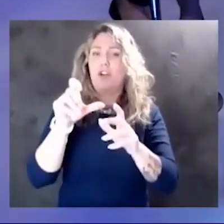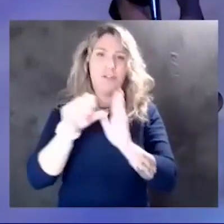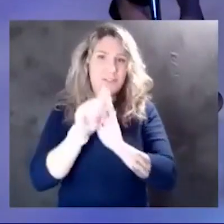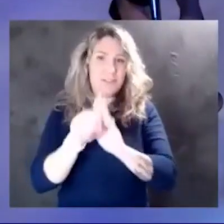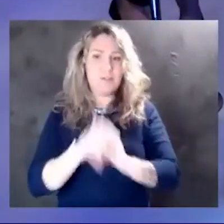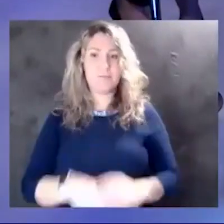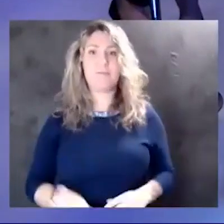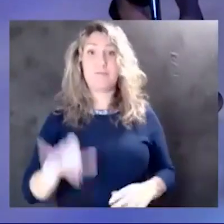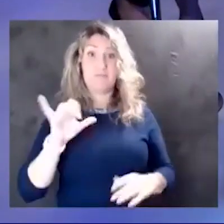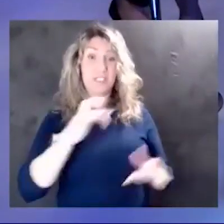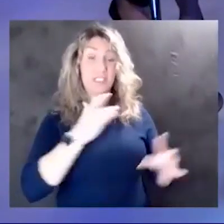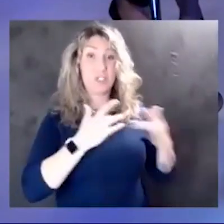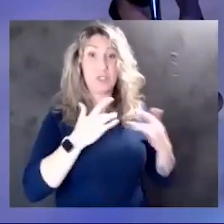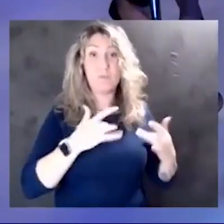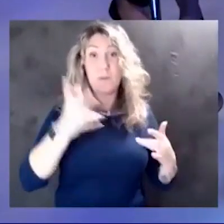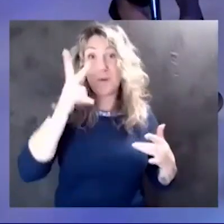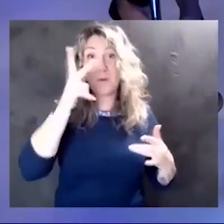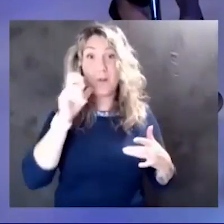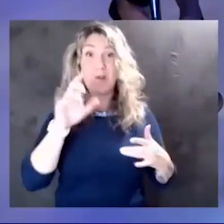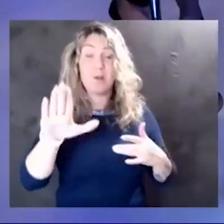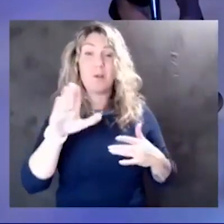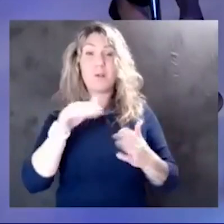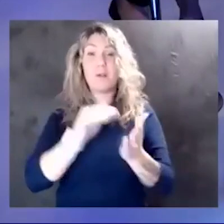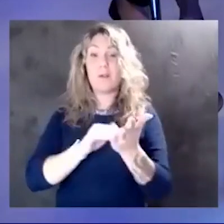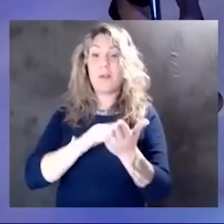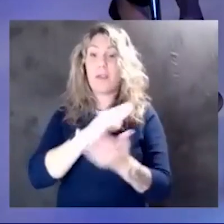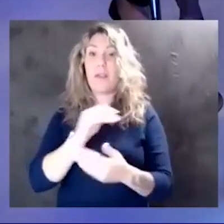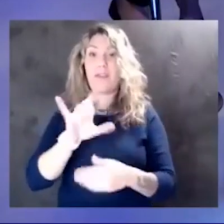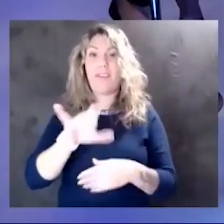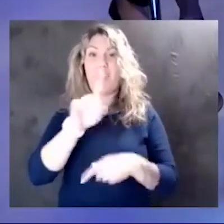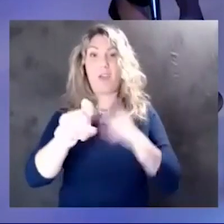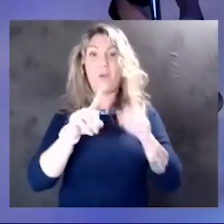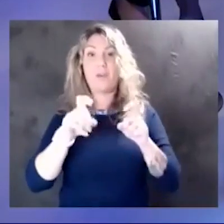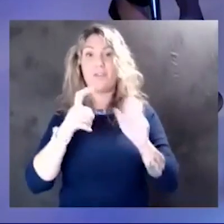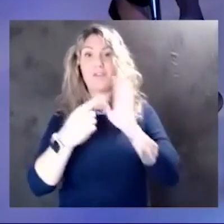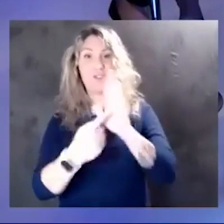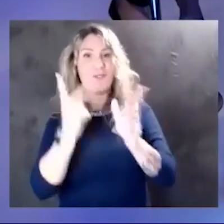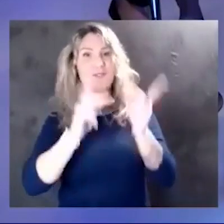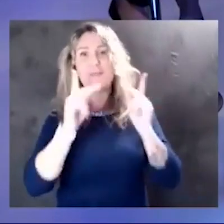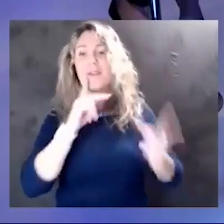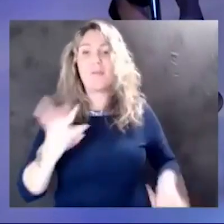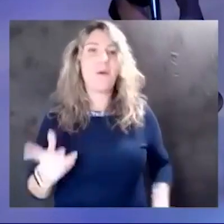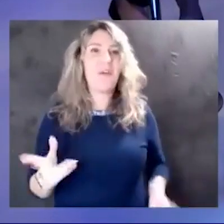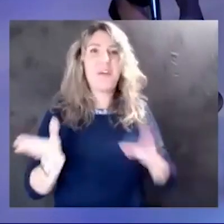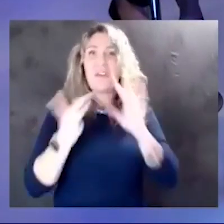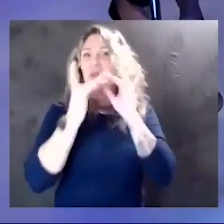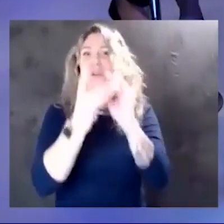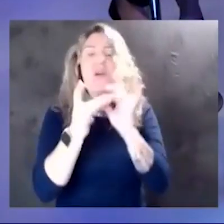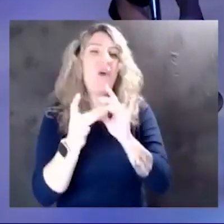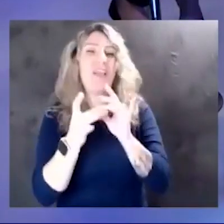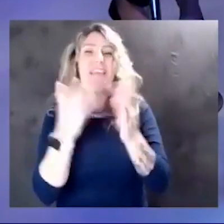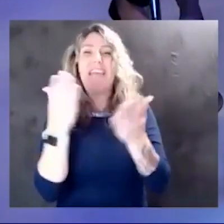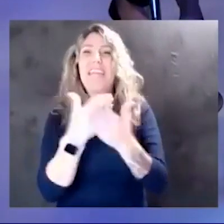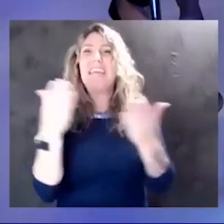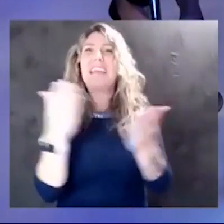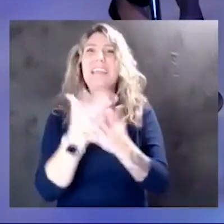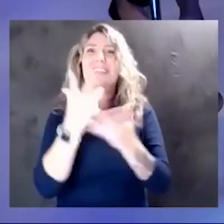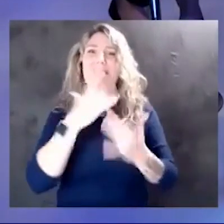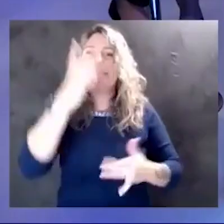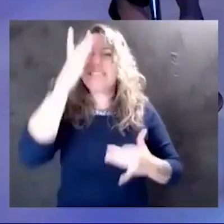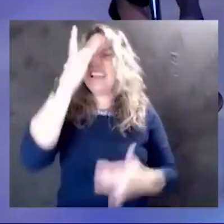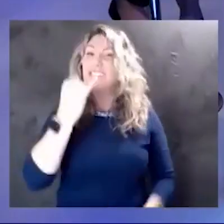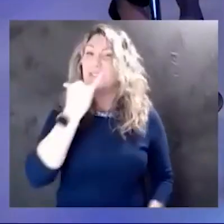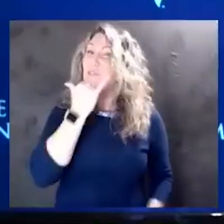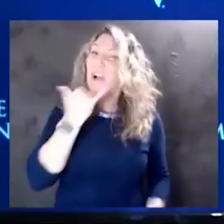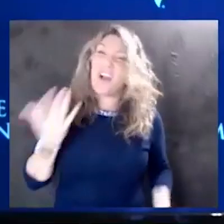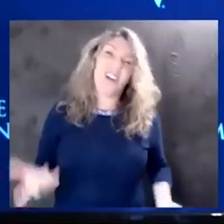just hearing what Dr. Polsak said, and then this question just goes to show people think correlating these other illnesses that's just wrong. to the vaccine. Yeah, people